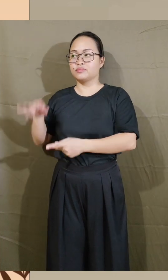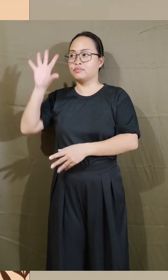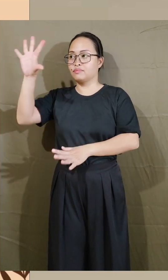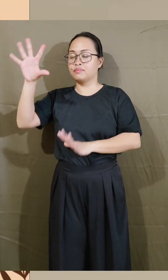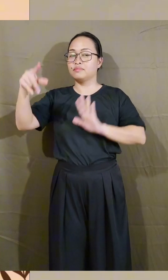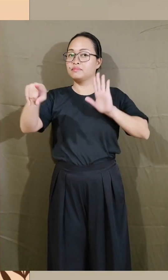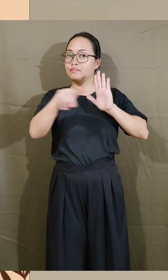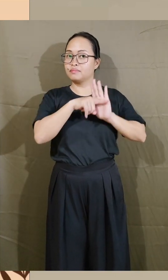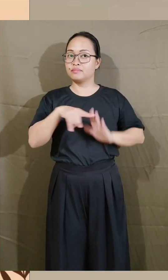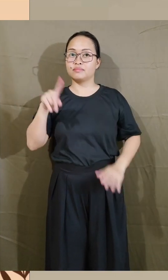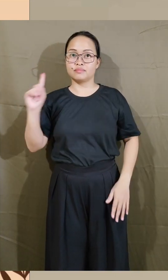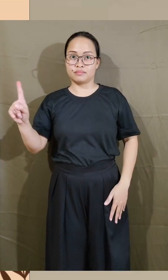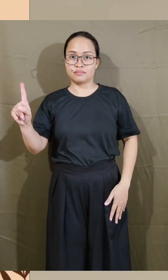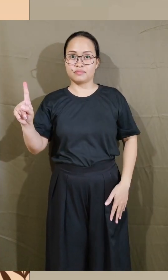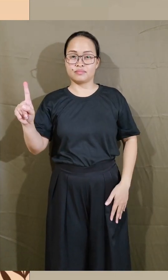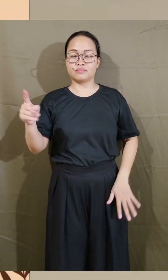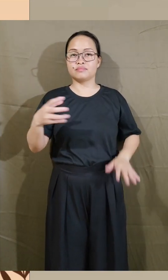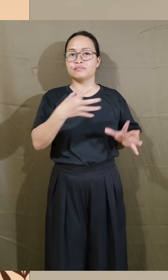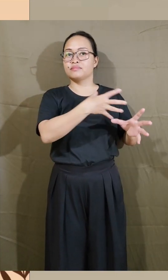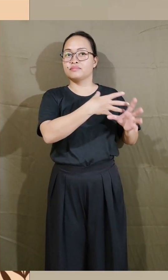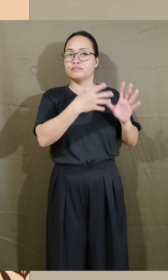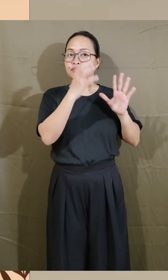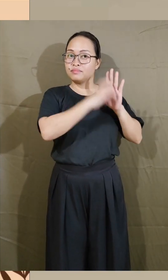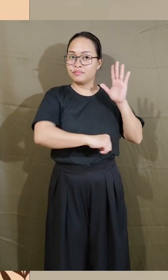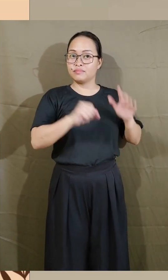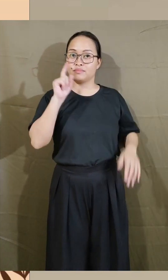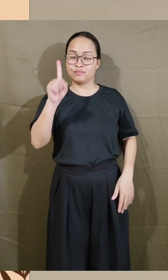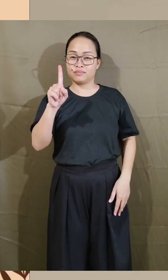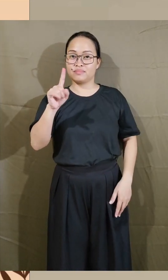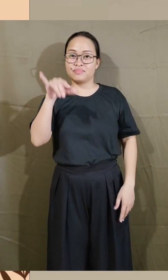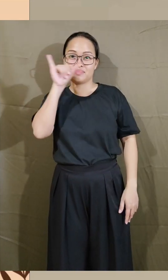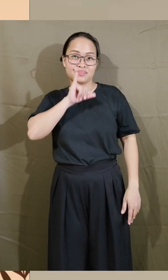1. If we take away 1 ice cream,